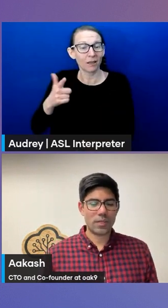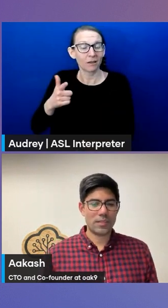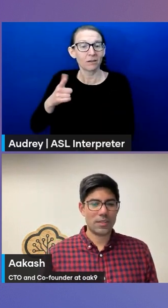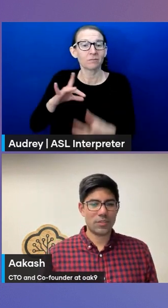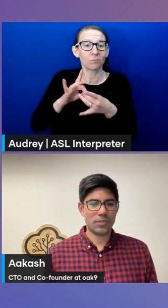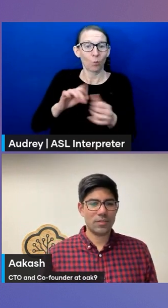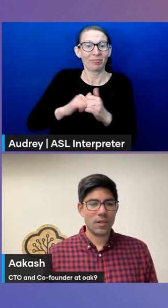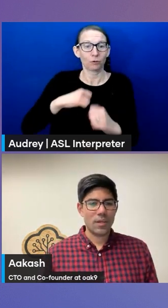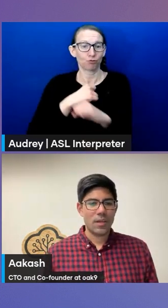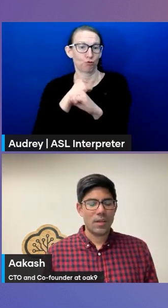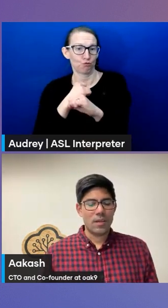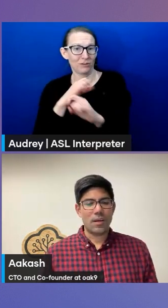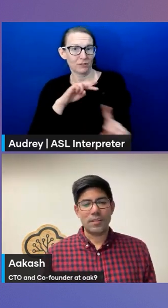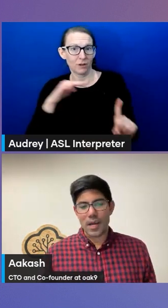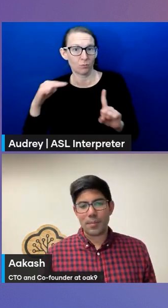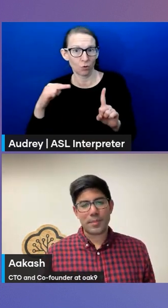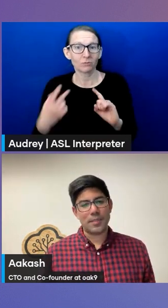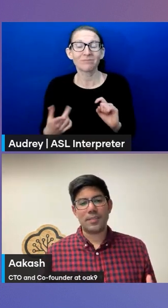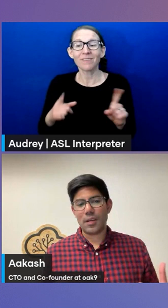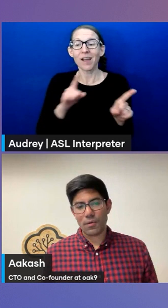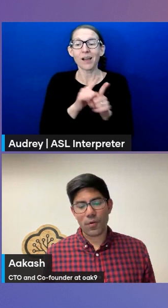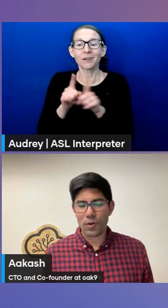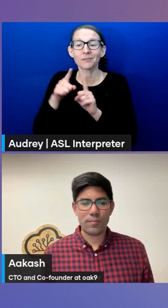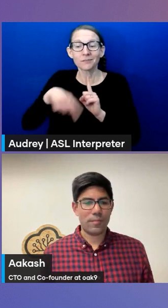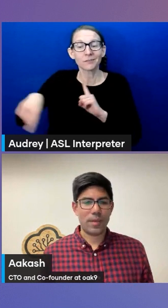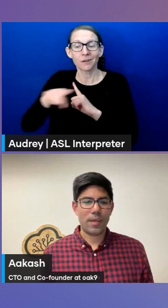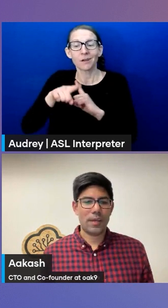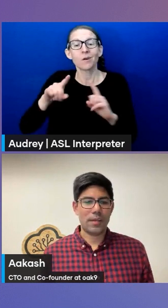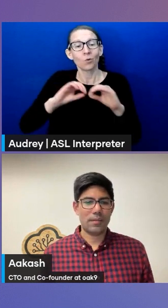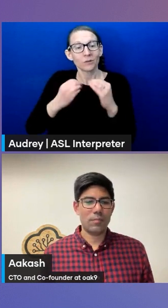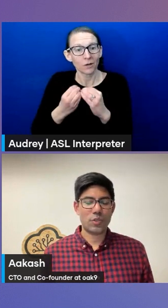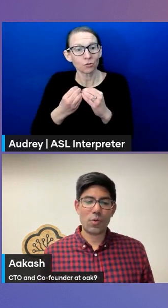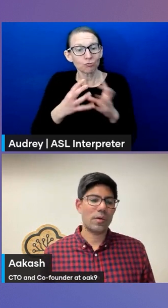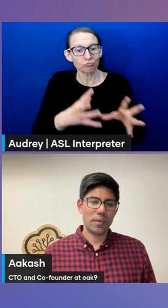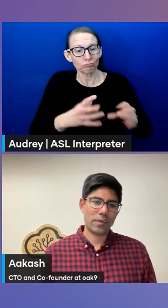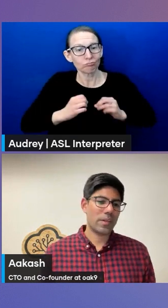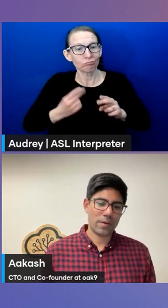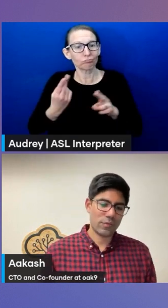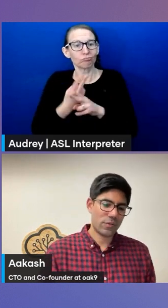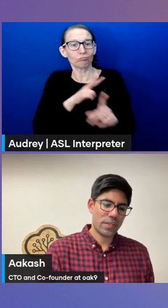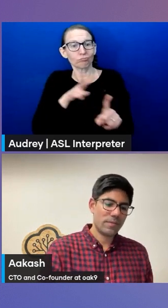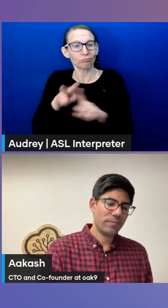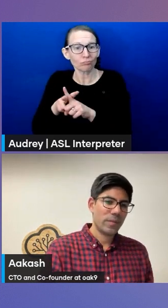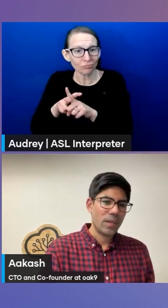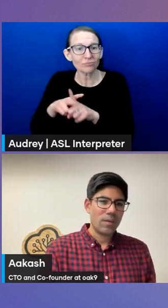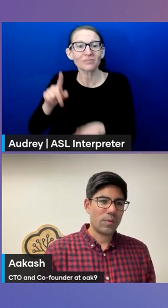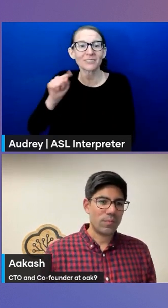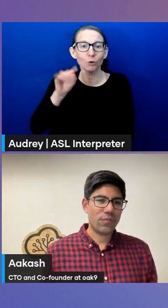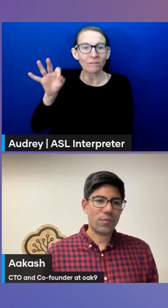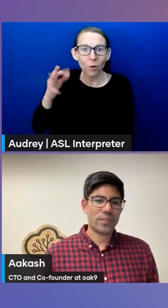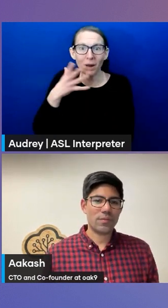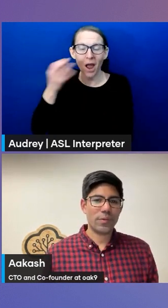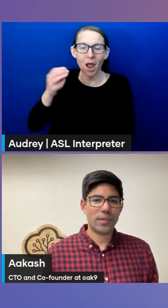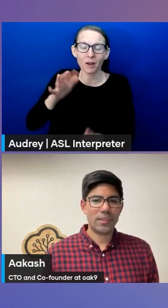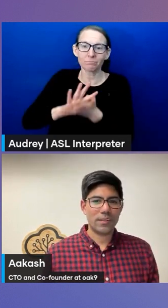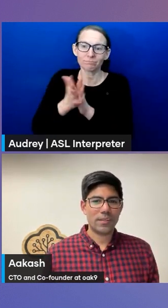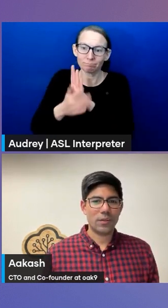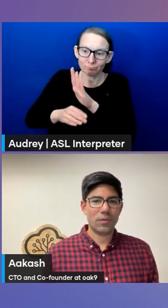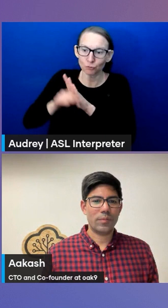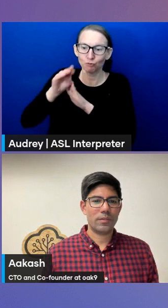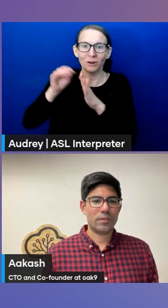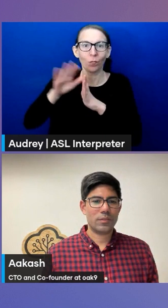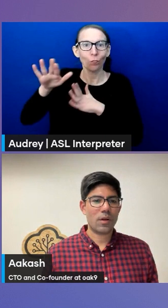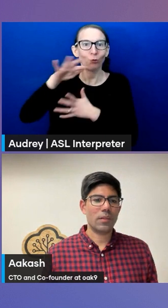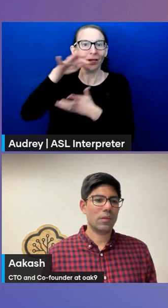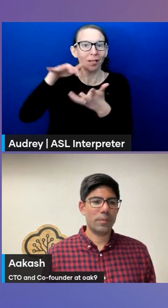as organizations adopt Terraform and mature in their cloud journey. But before we jump in,